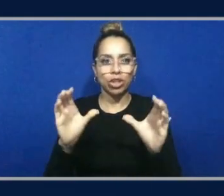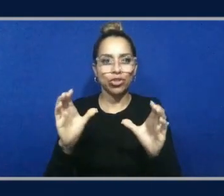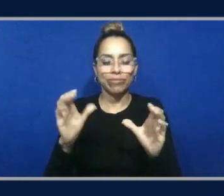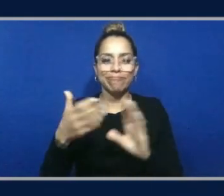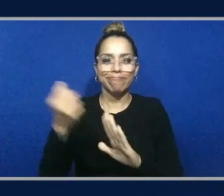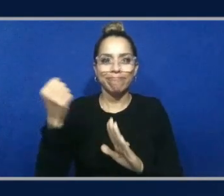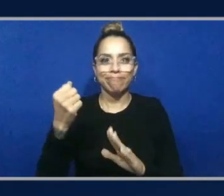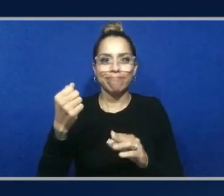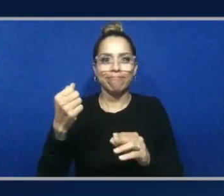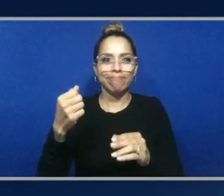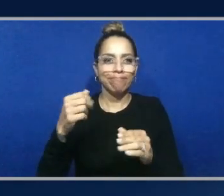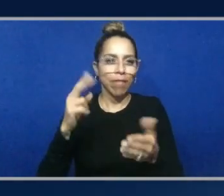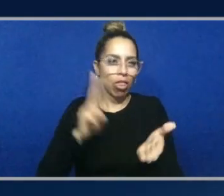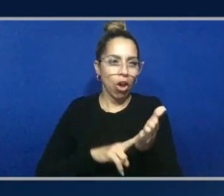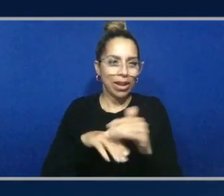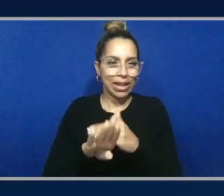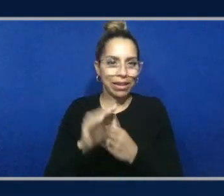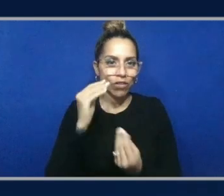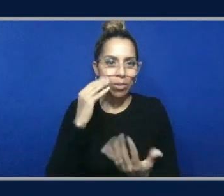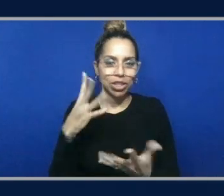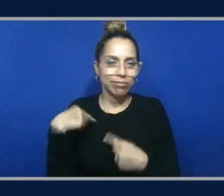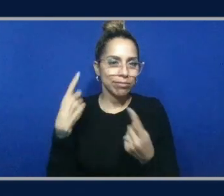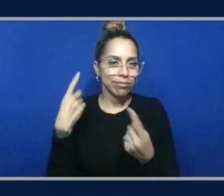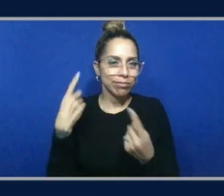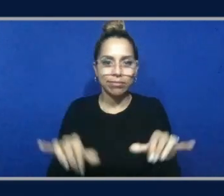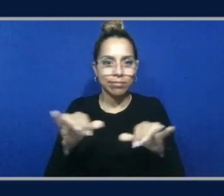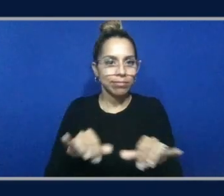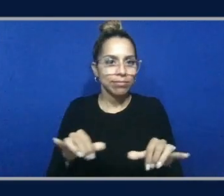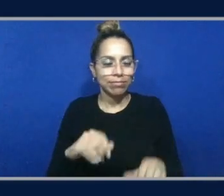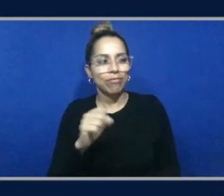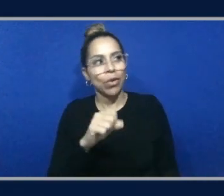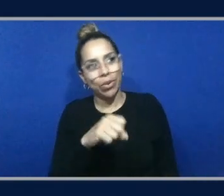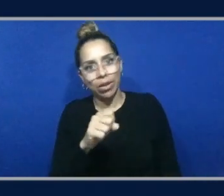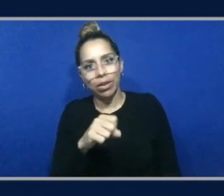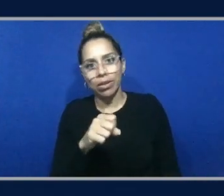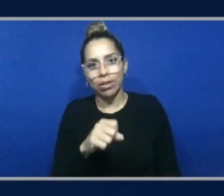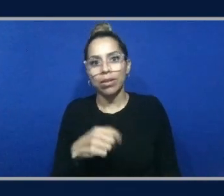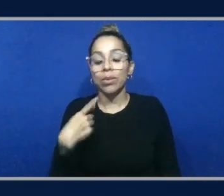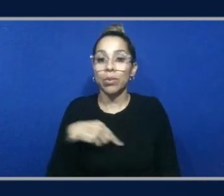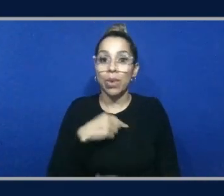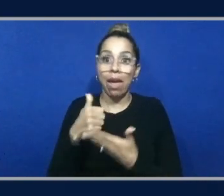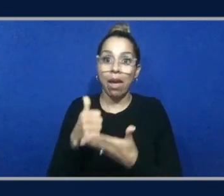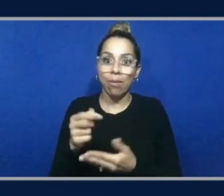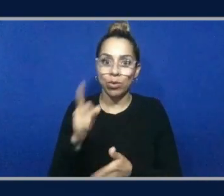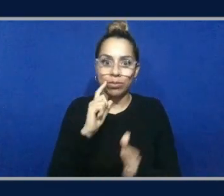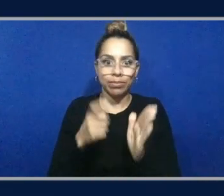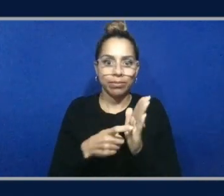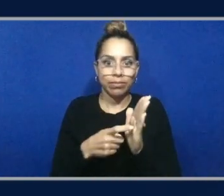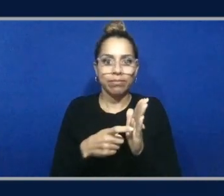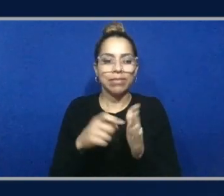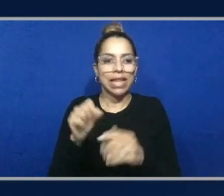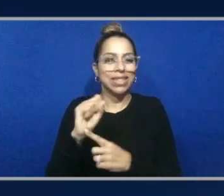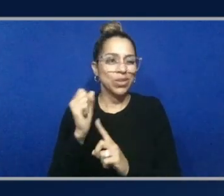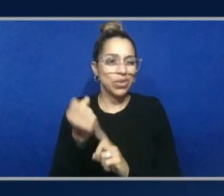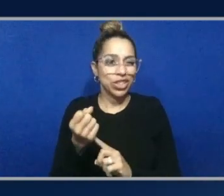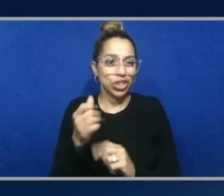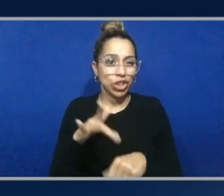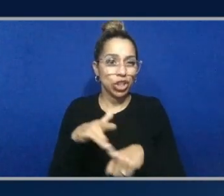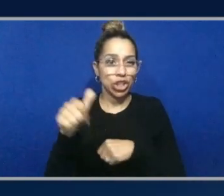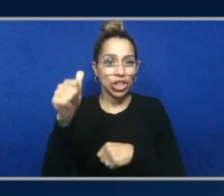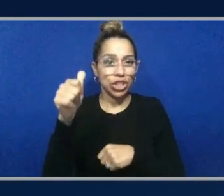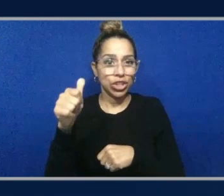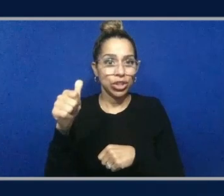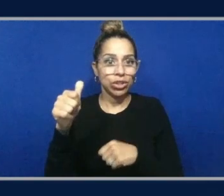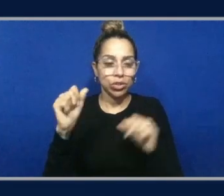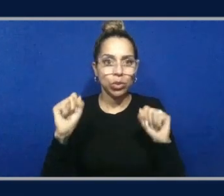long time. Exactly. So we help you detect these kind of scenarios earlier and, in a more actionable manner. And the